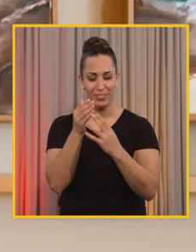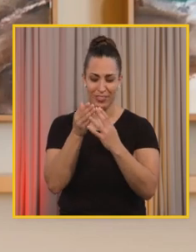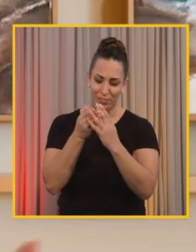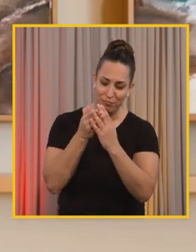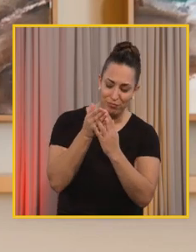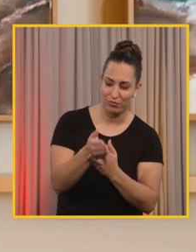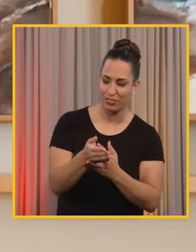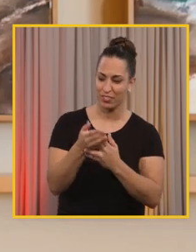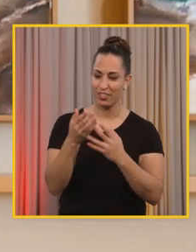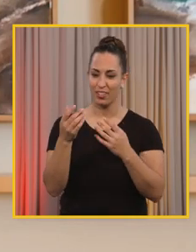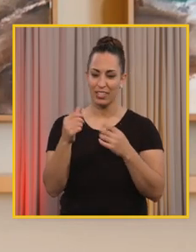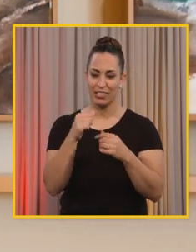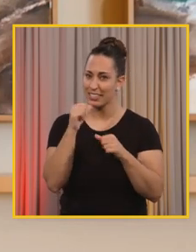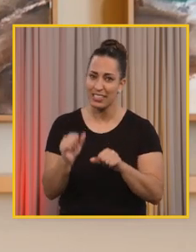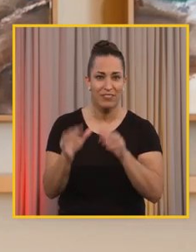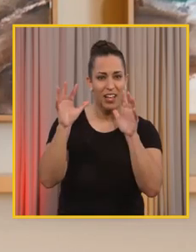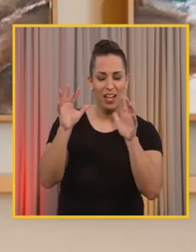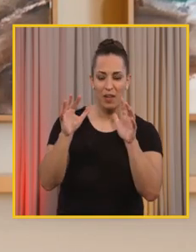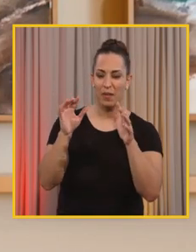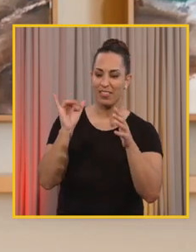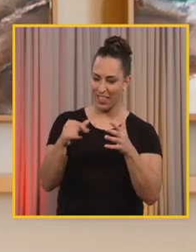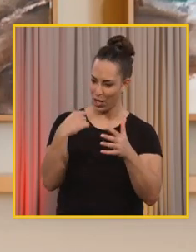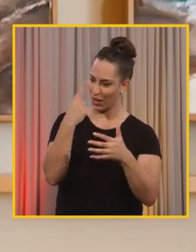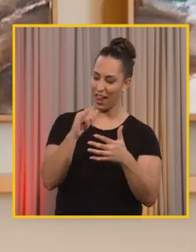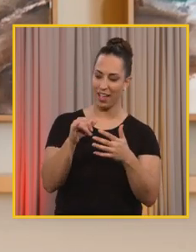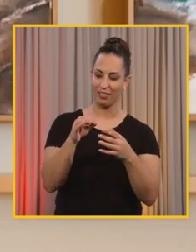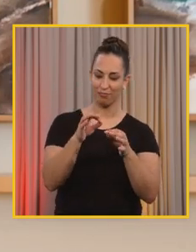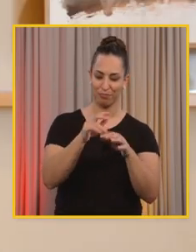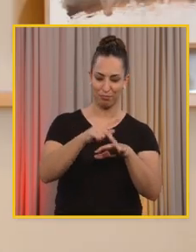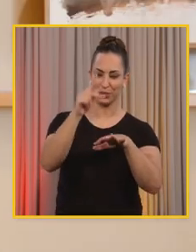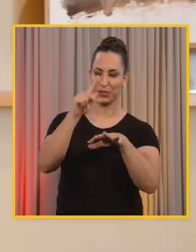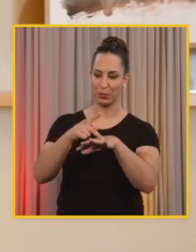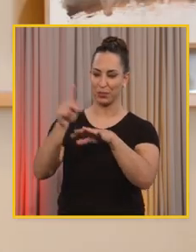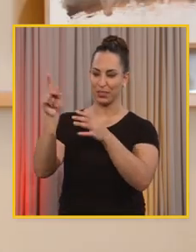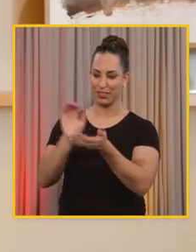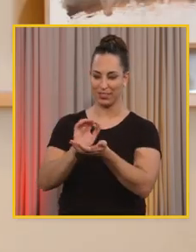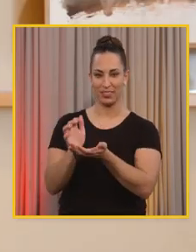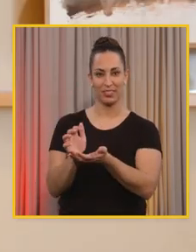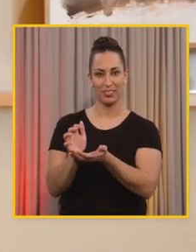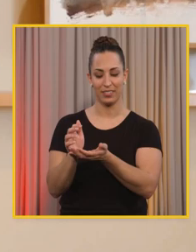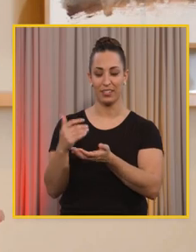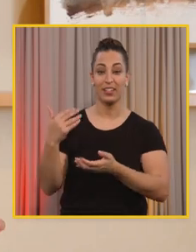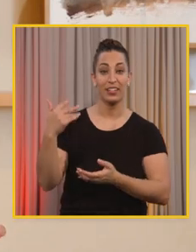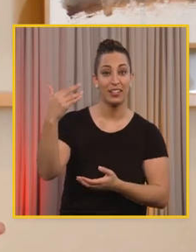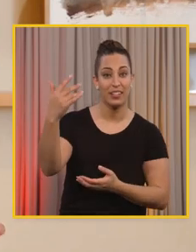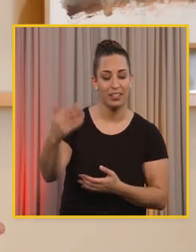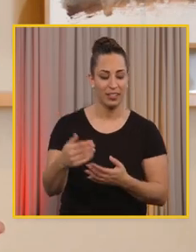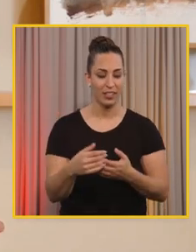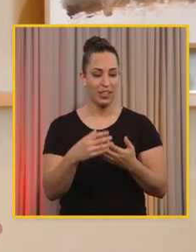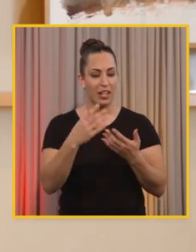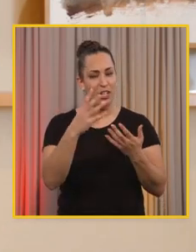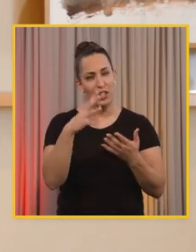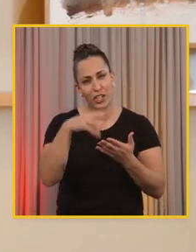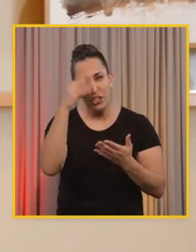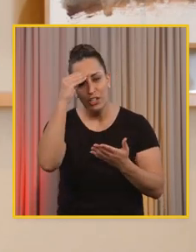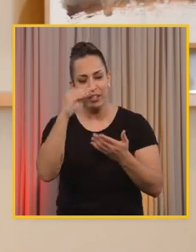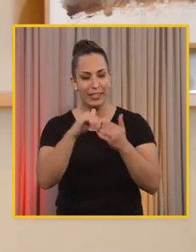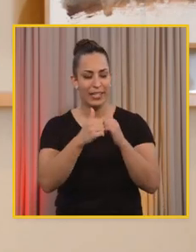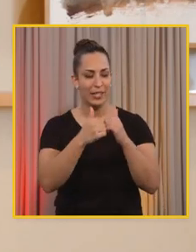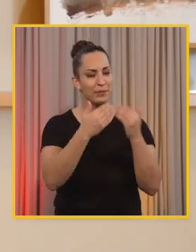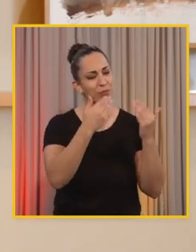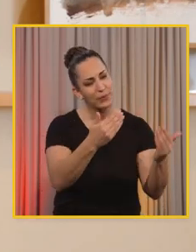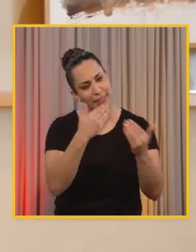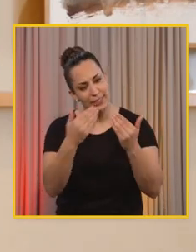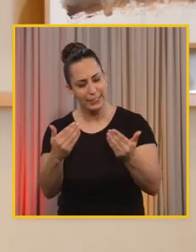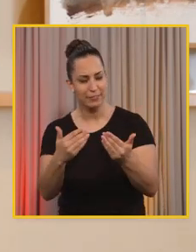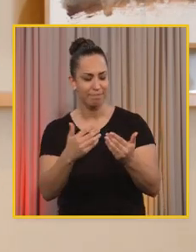endurance, perseverance, and hard work, to the pearls of appreciation,